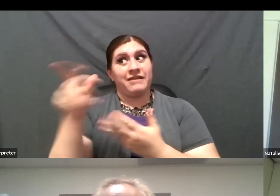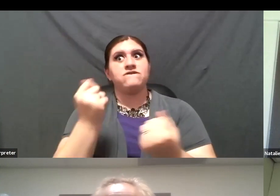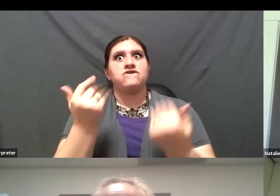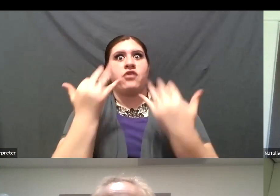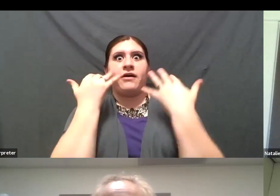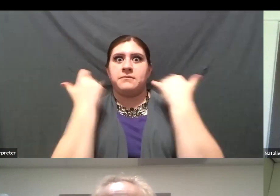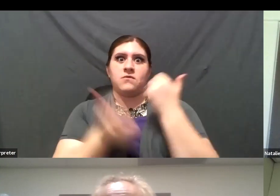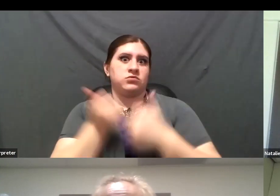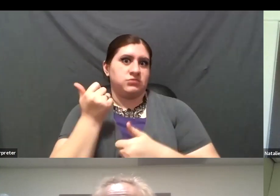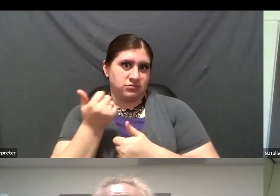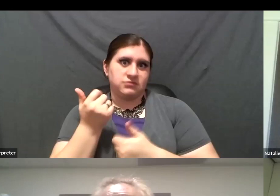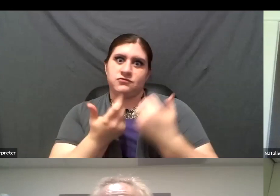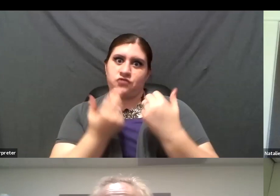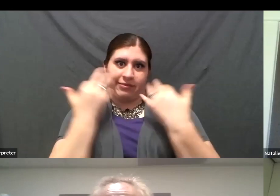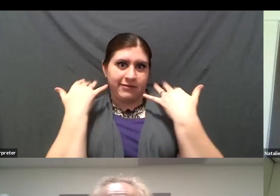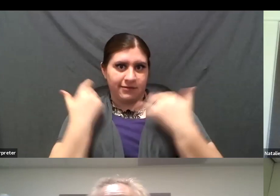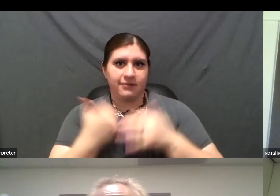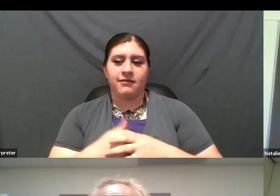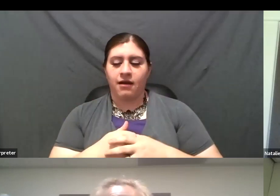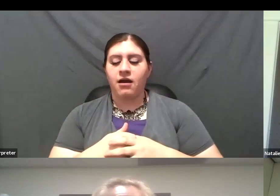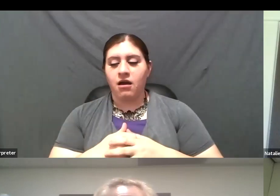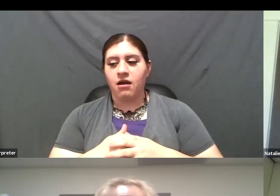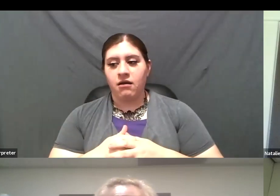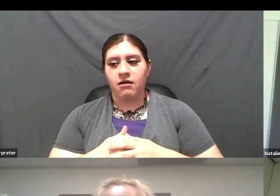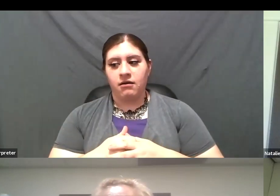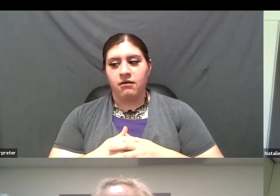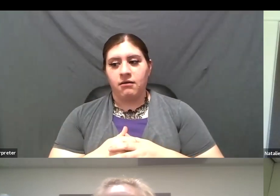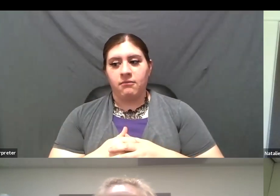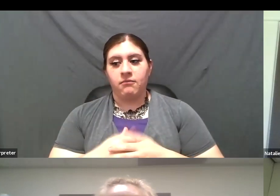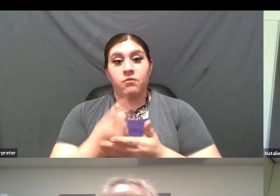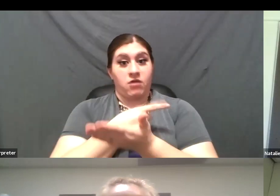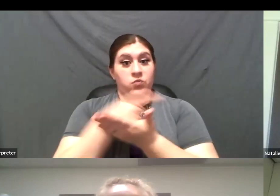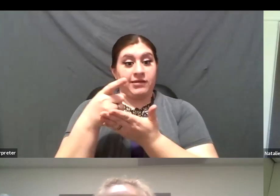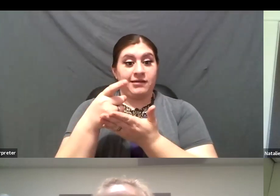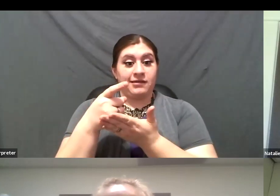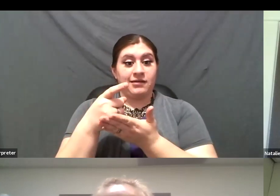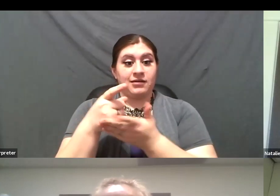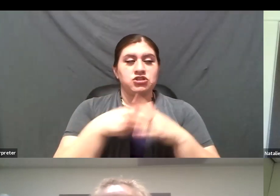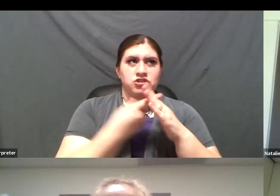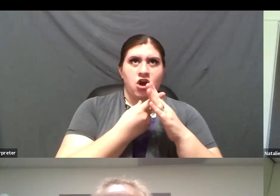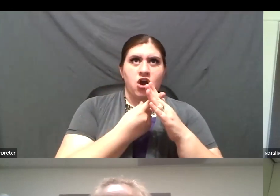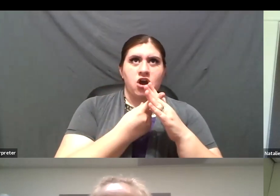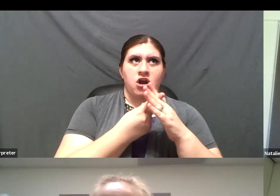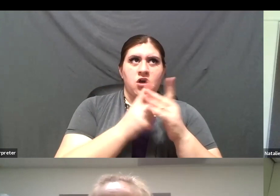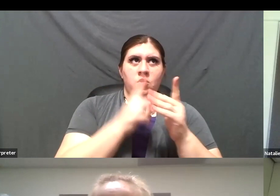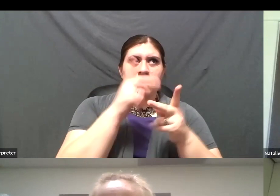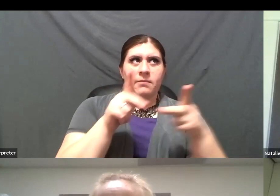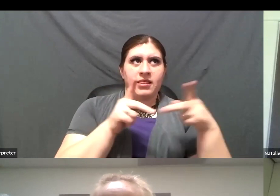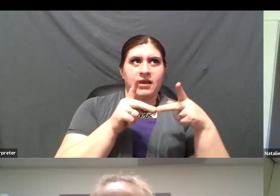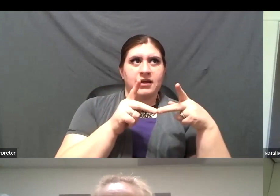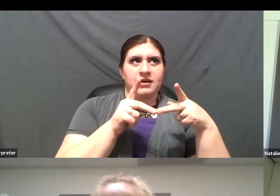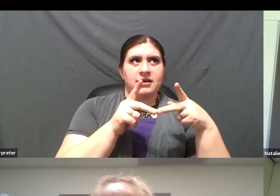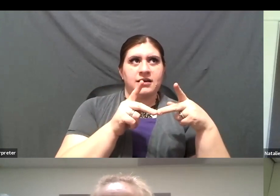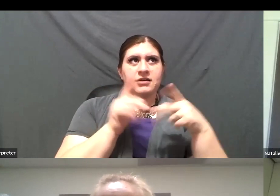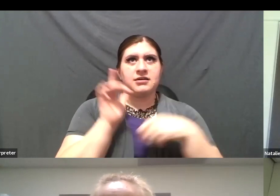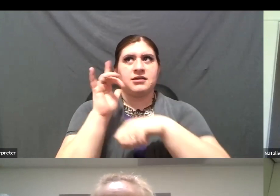are. But there is a week, let's see, you start out at Monkey Bay, then they go up